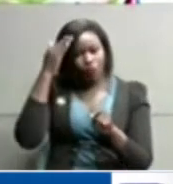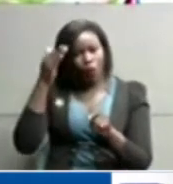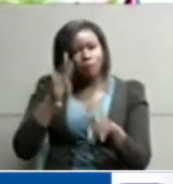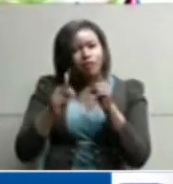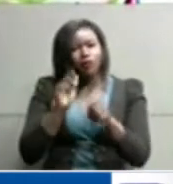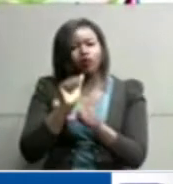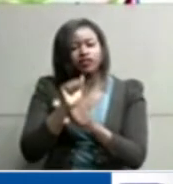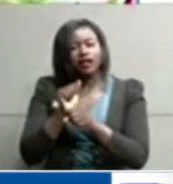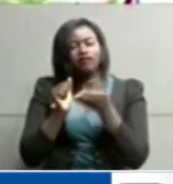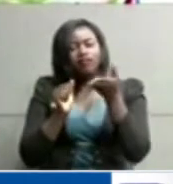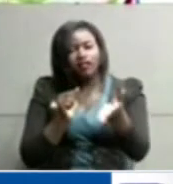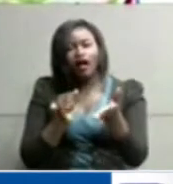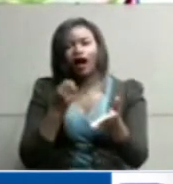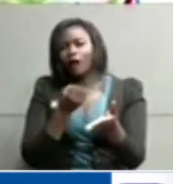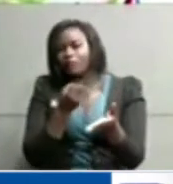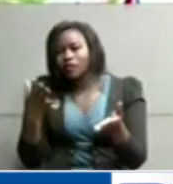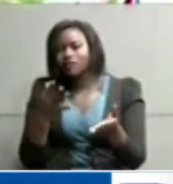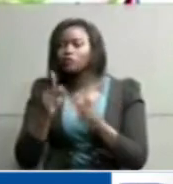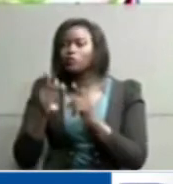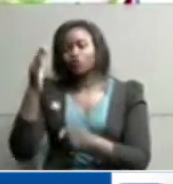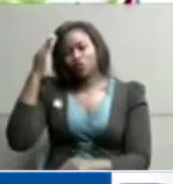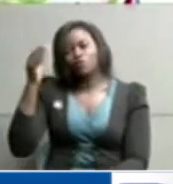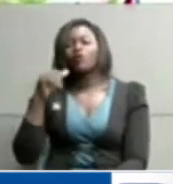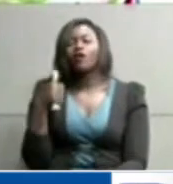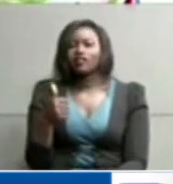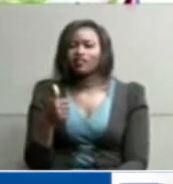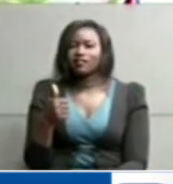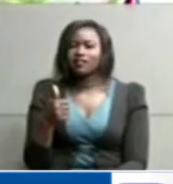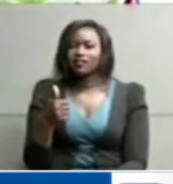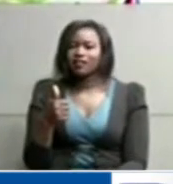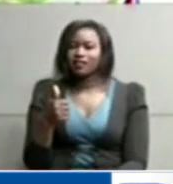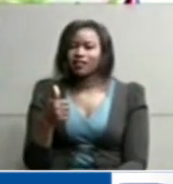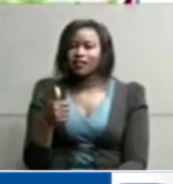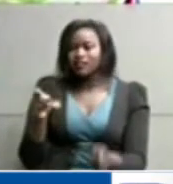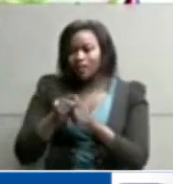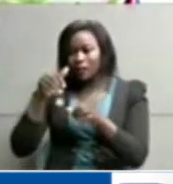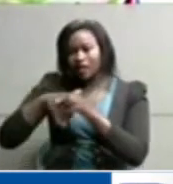of the workers who work in a factory.